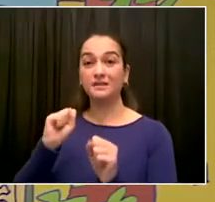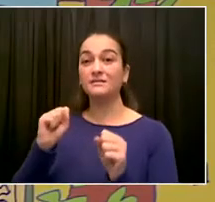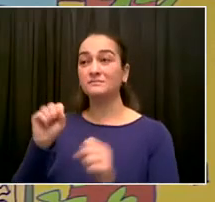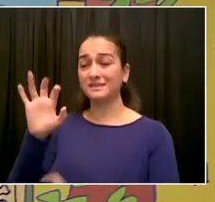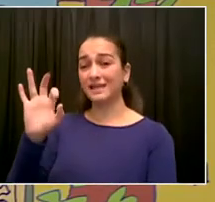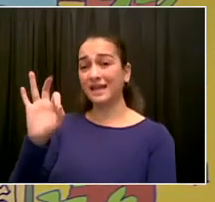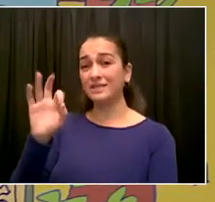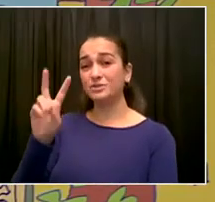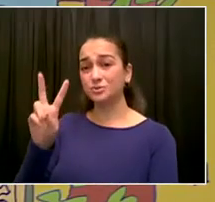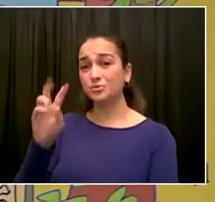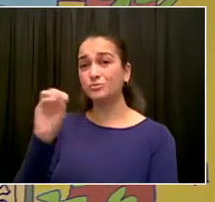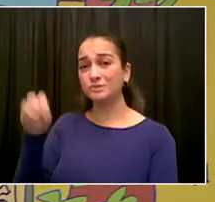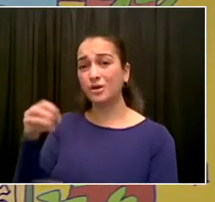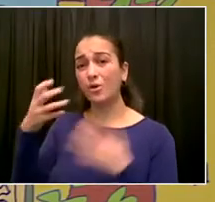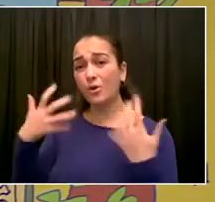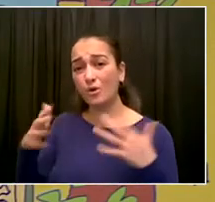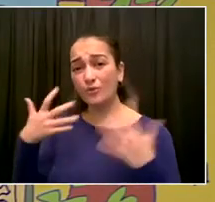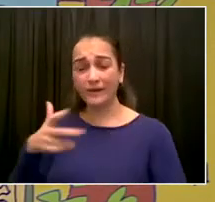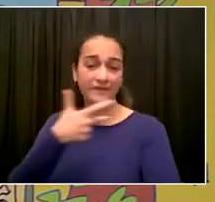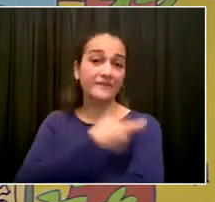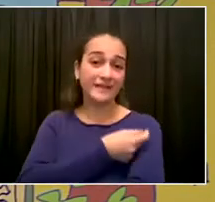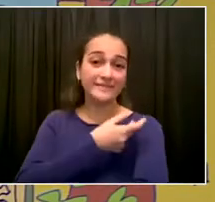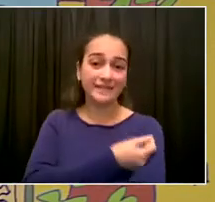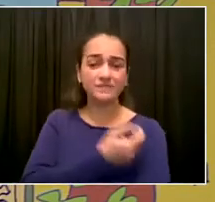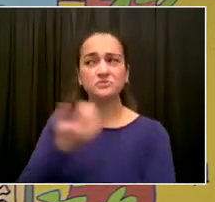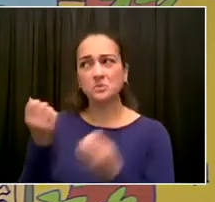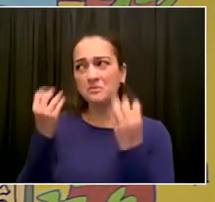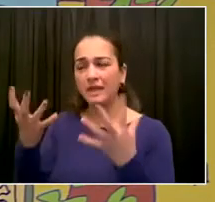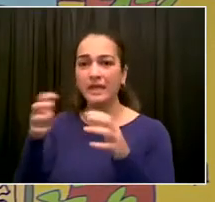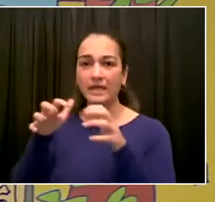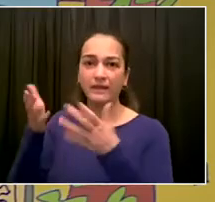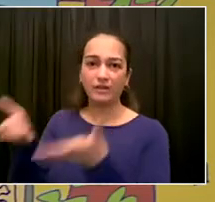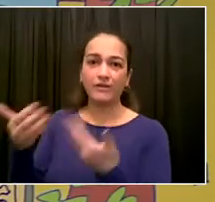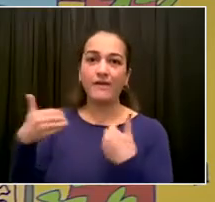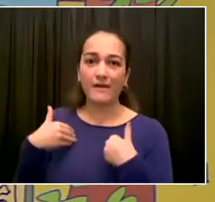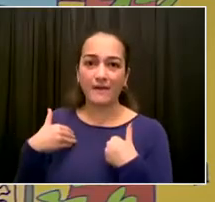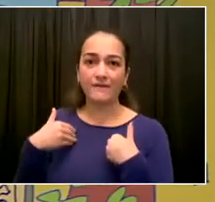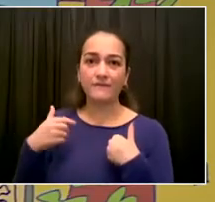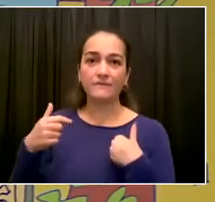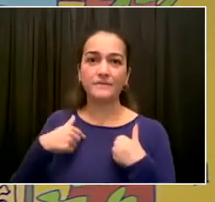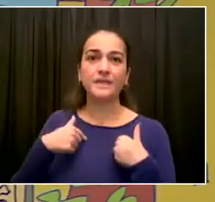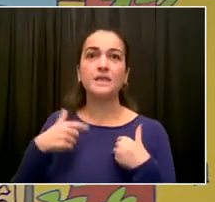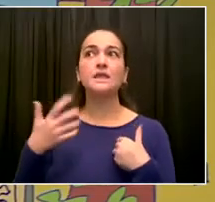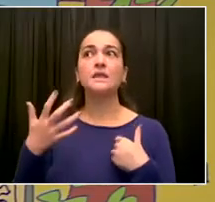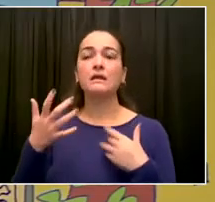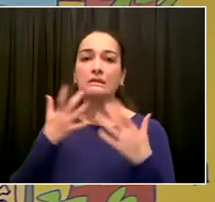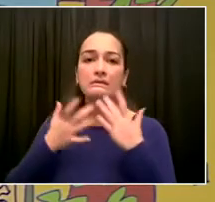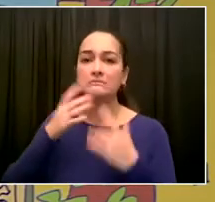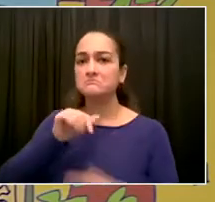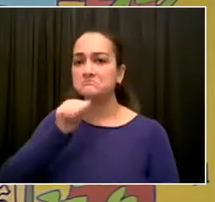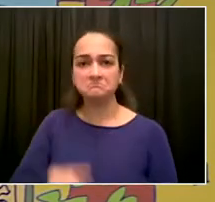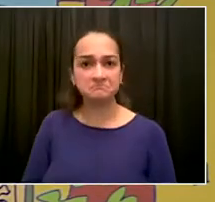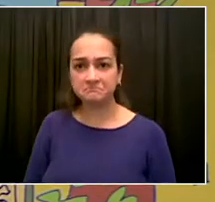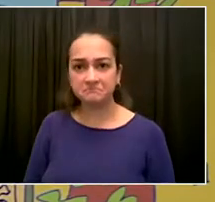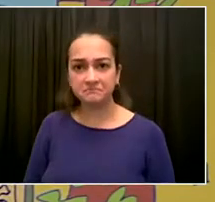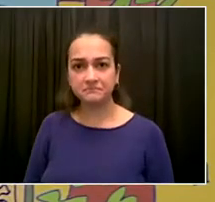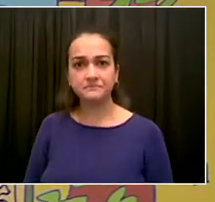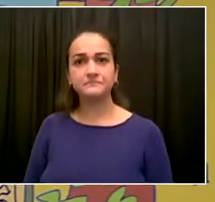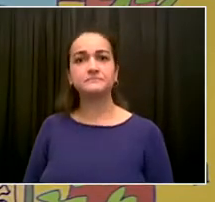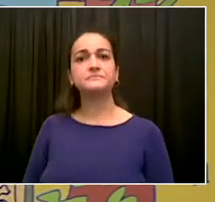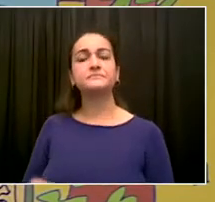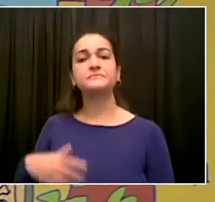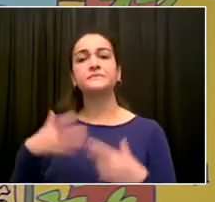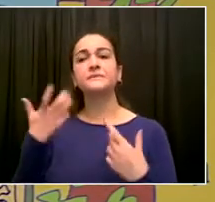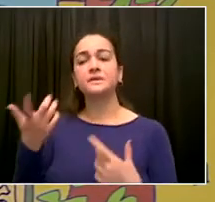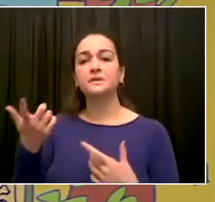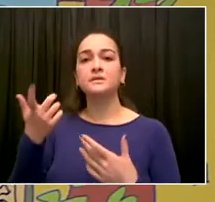That number puts us at a point where obviously we have the ability, if we need to move some folks around or do some overtime, we can